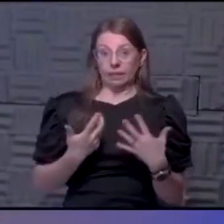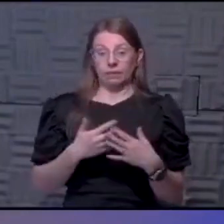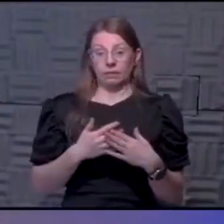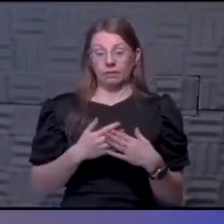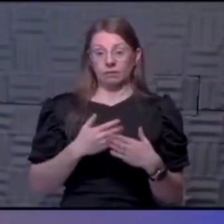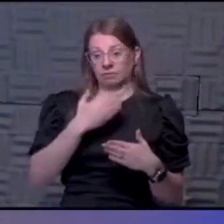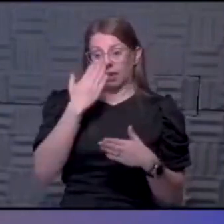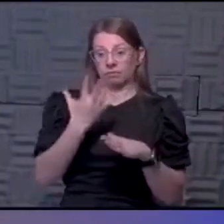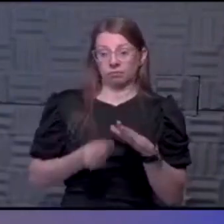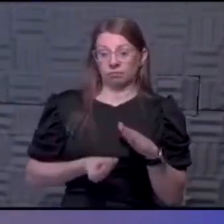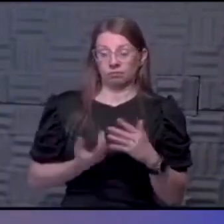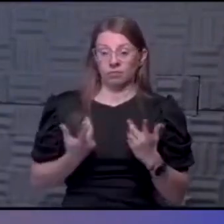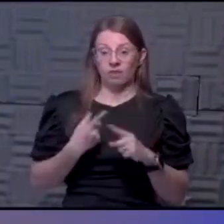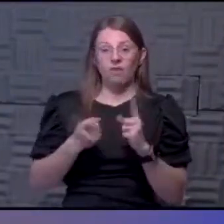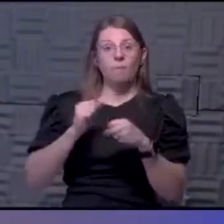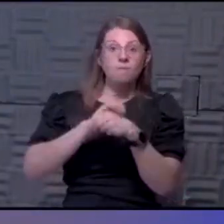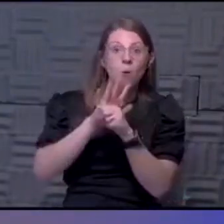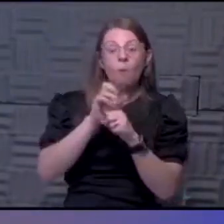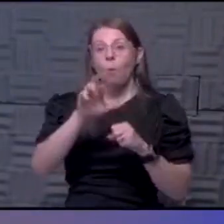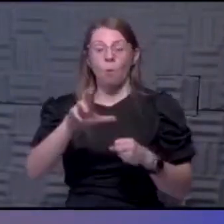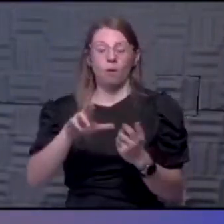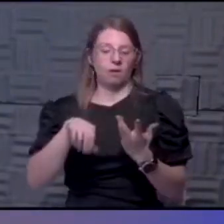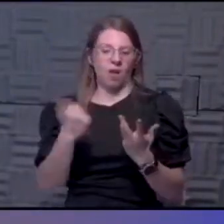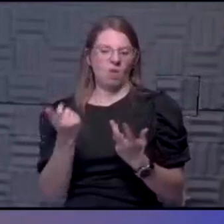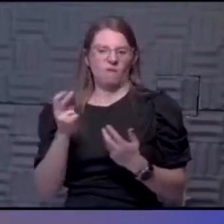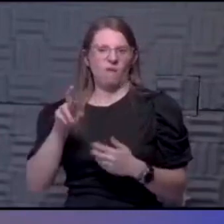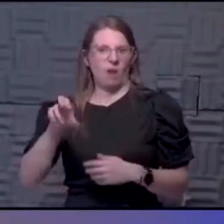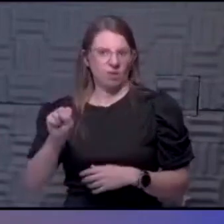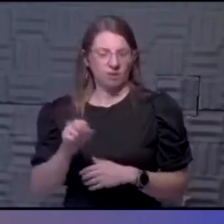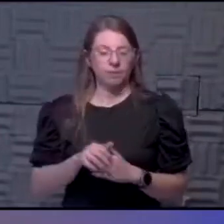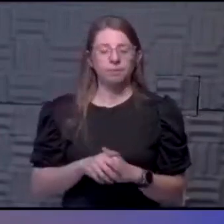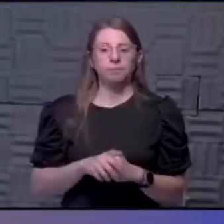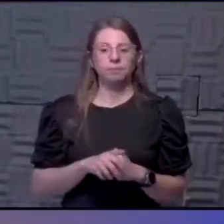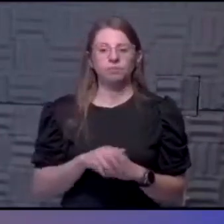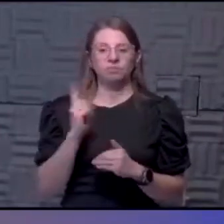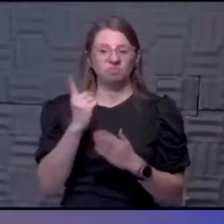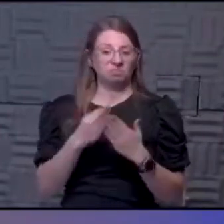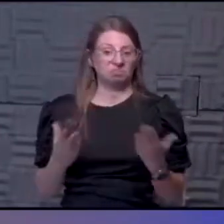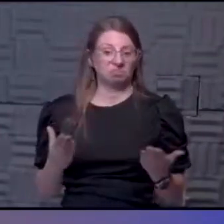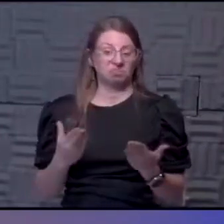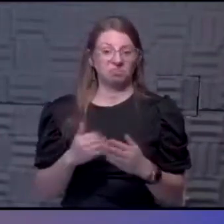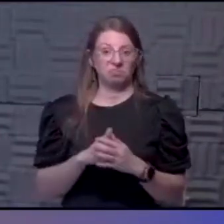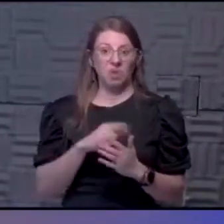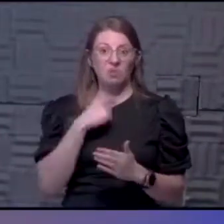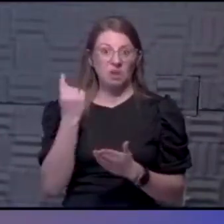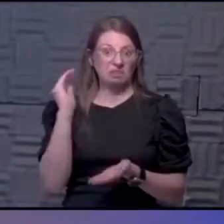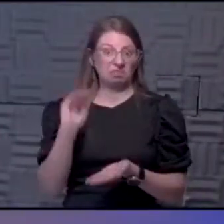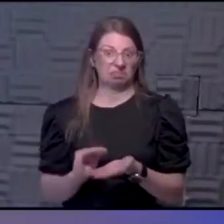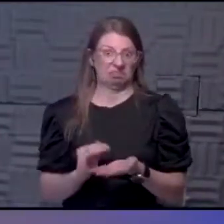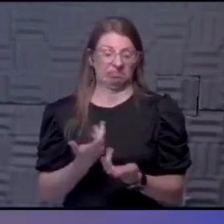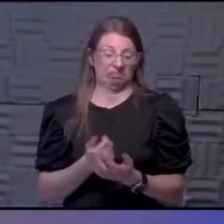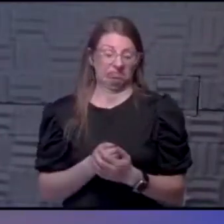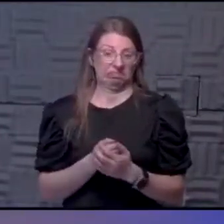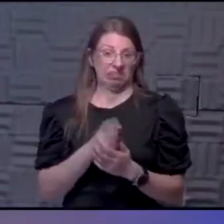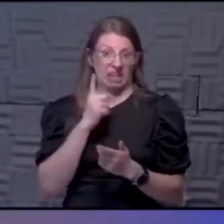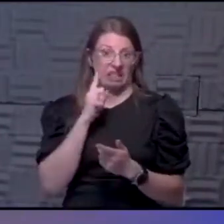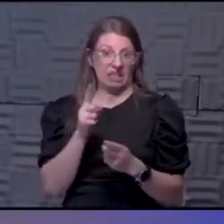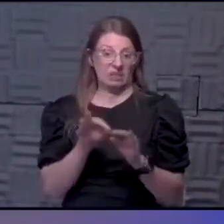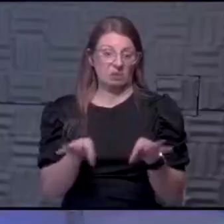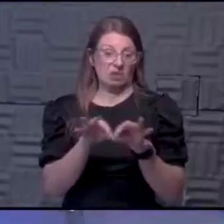had lost my sense of smell, from COVID or one of these other viruses, it's something that's relatively low risk. I mean, I think it's worth a